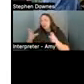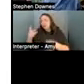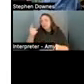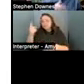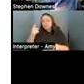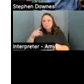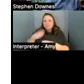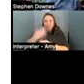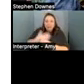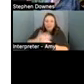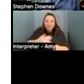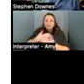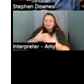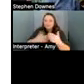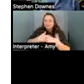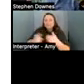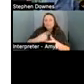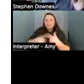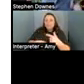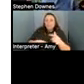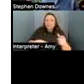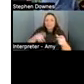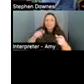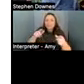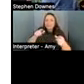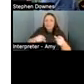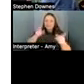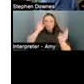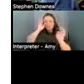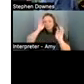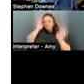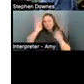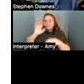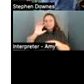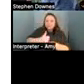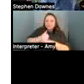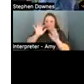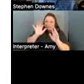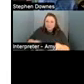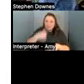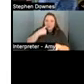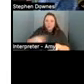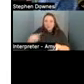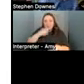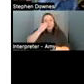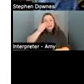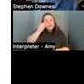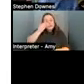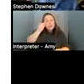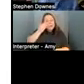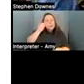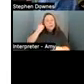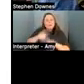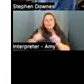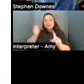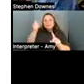and the ai just writes the code for you saving you all that effort um but these efforts go back you know